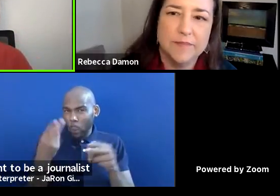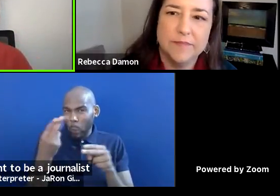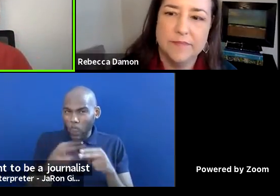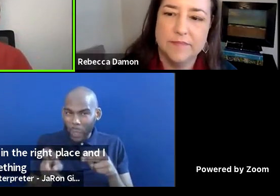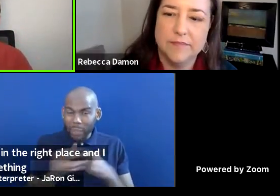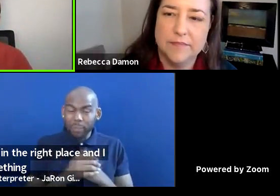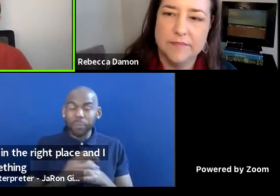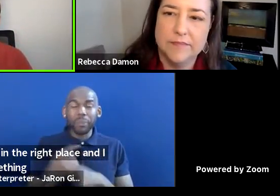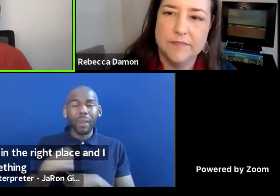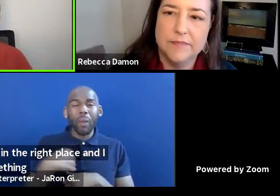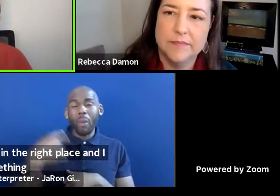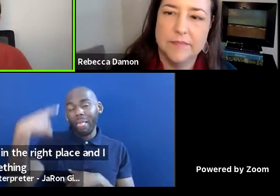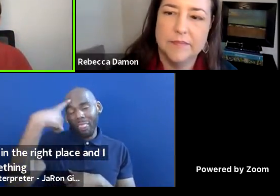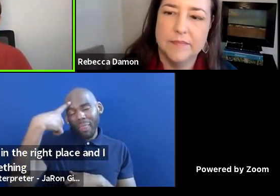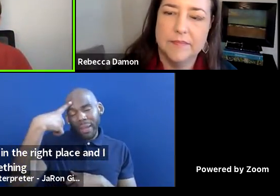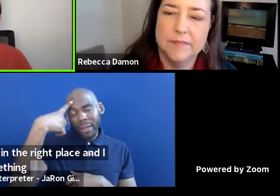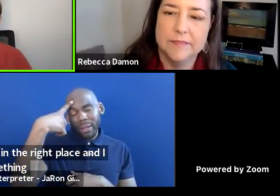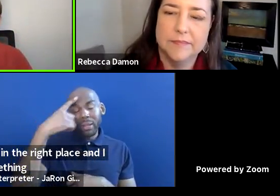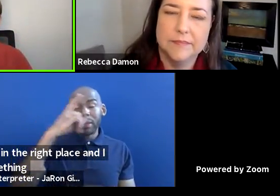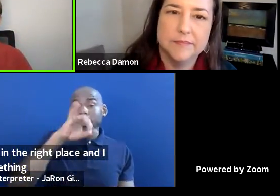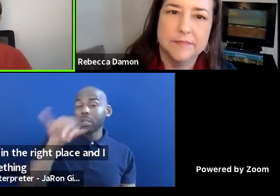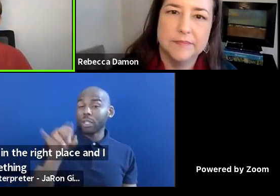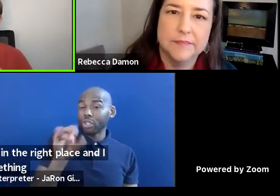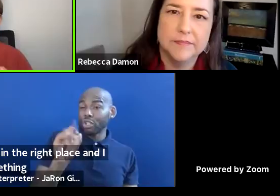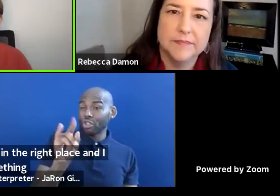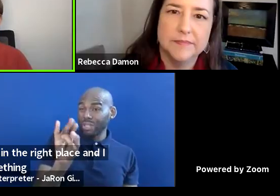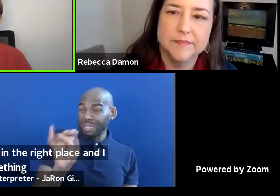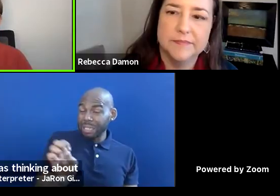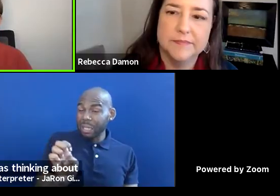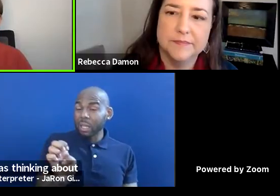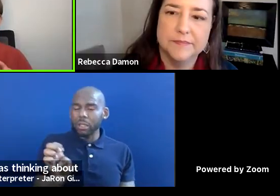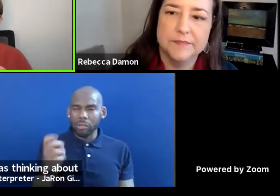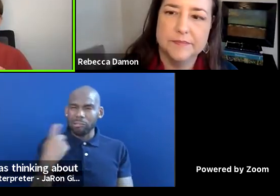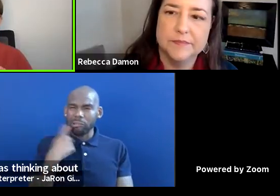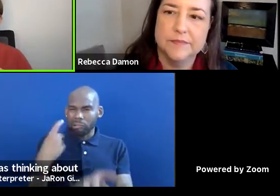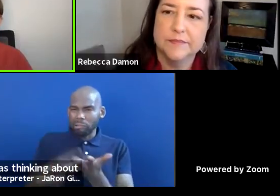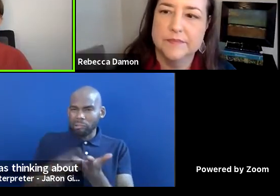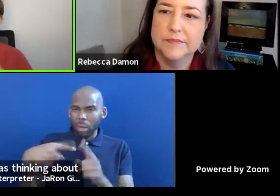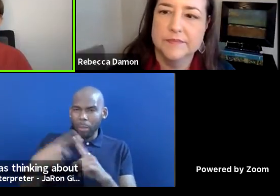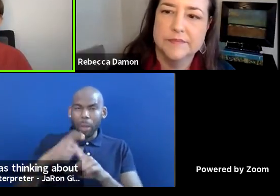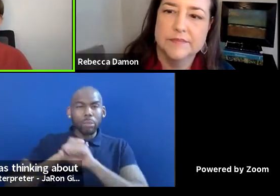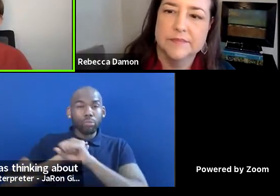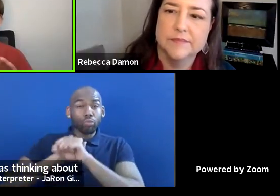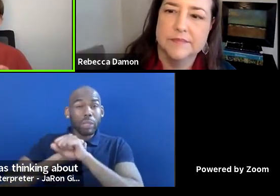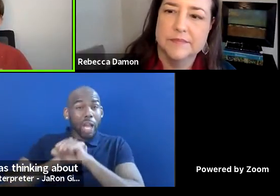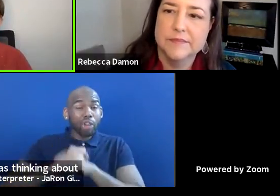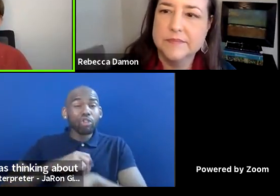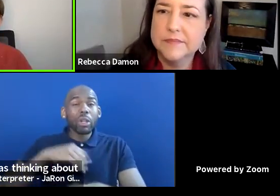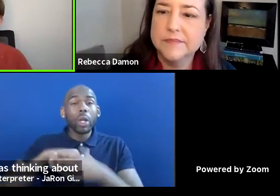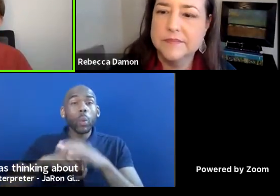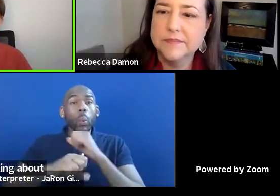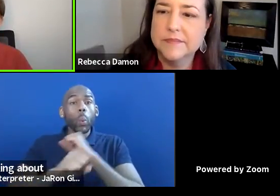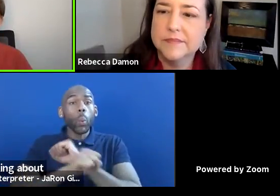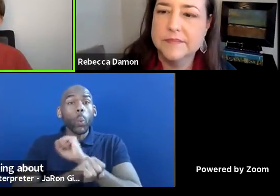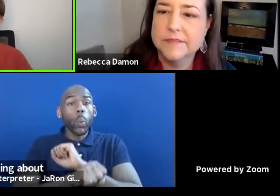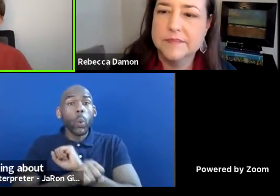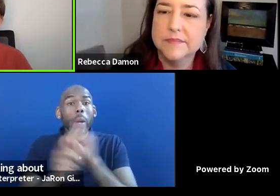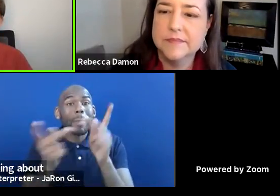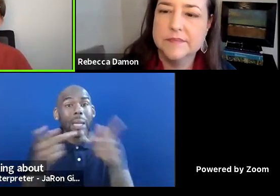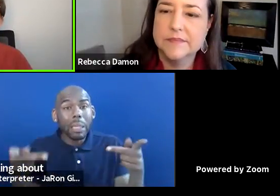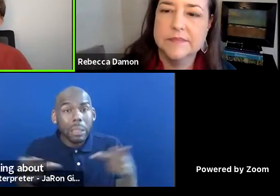I was thinking about, I think Justine, when you were talking about the protections and in your workplace, and